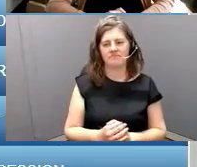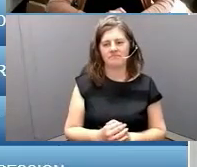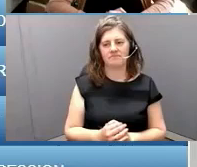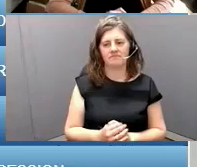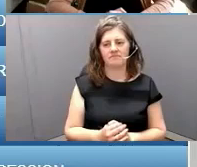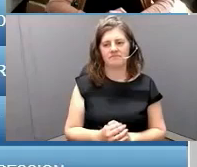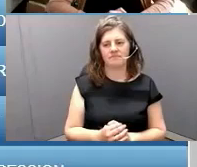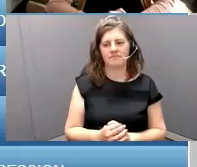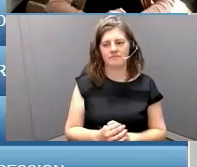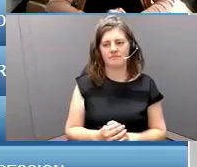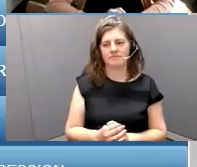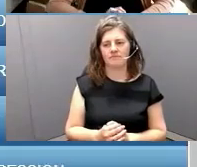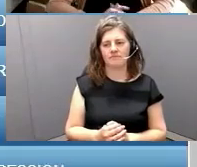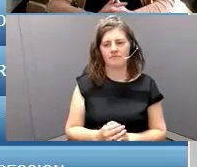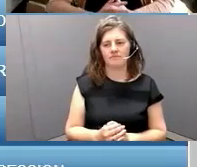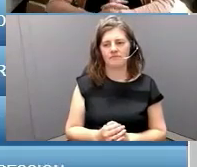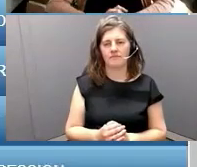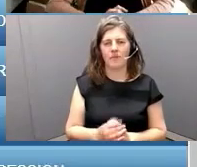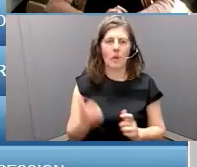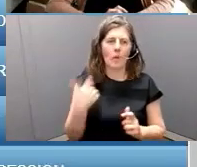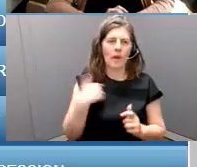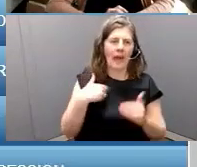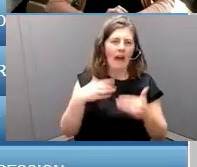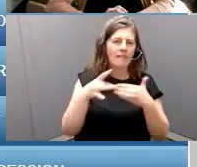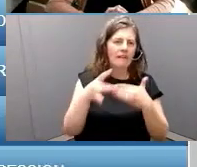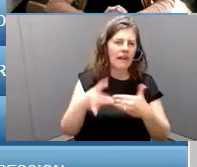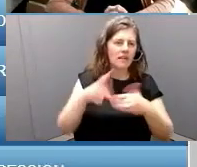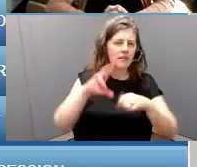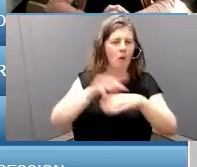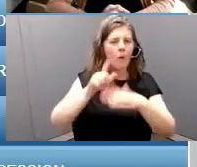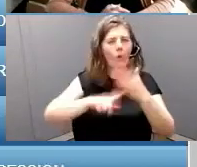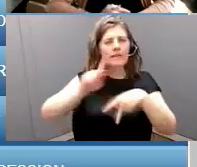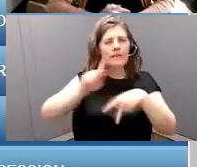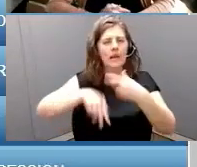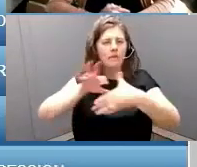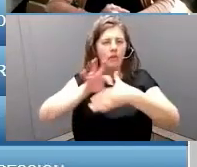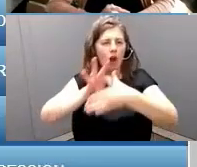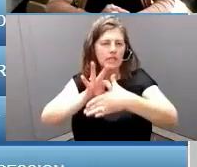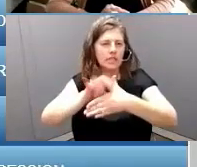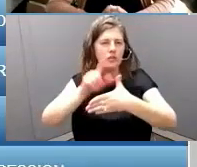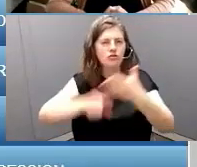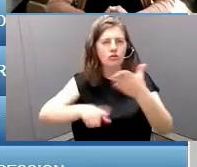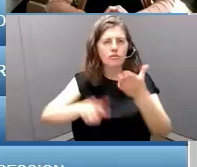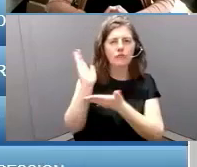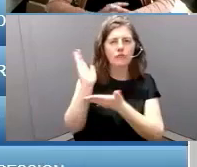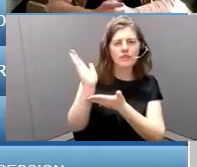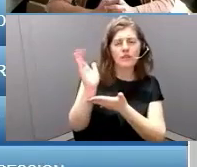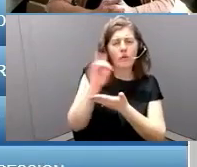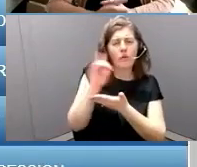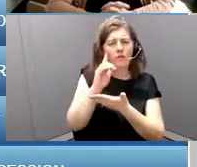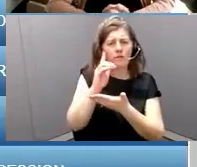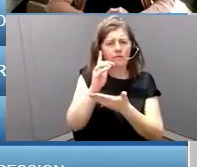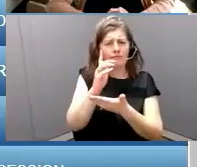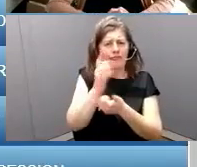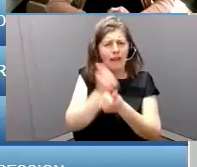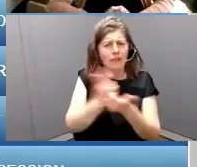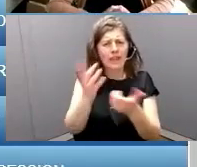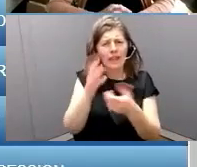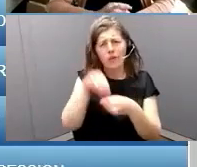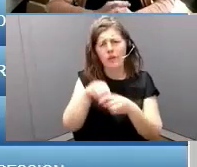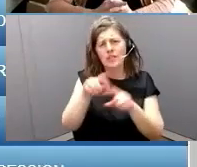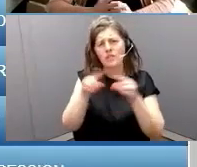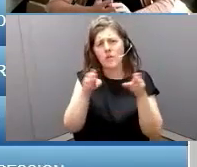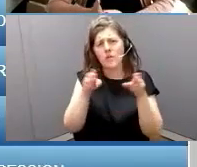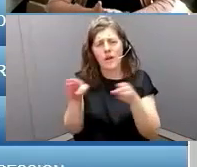And we'll have, we have guidance, of course, on the kind of content that should be presented in every way, including ways